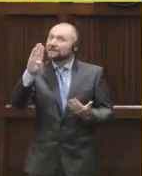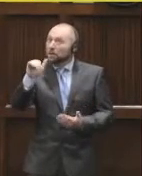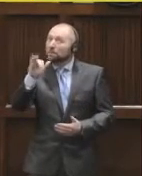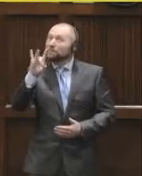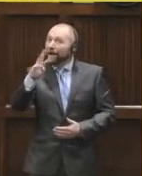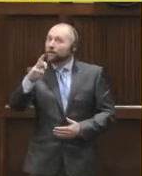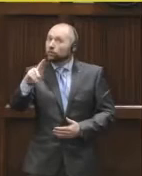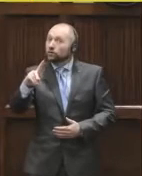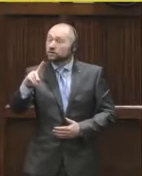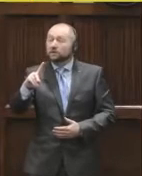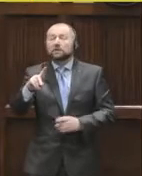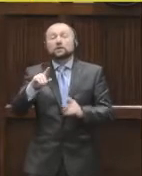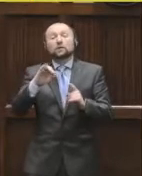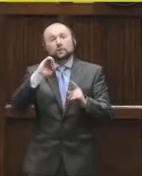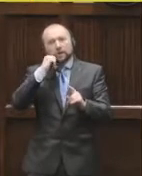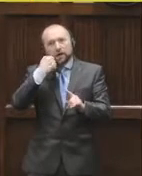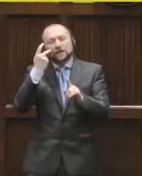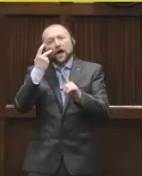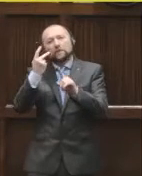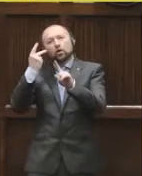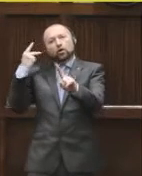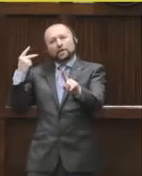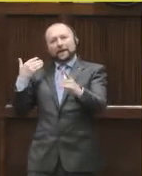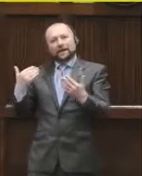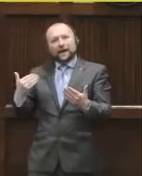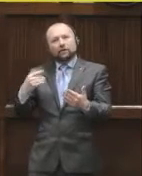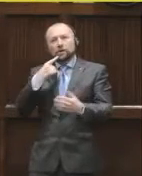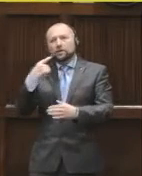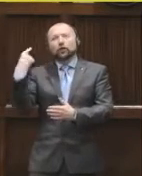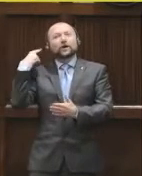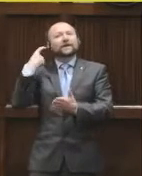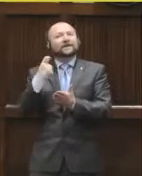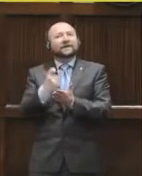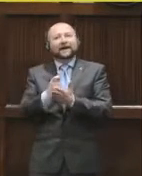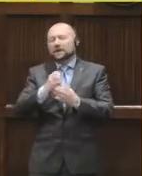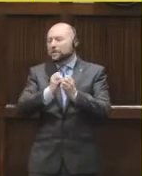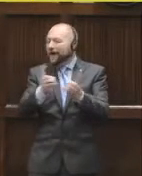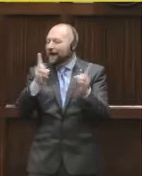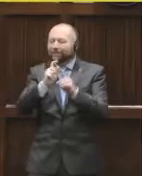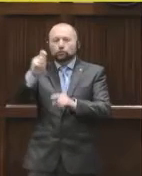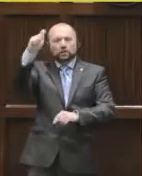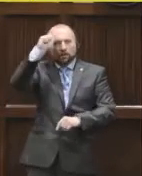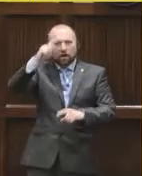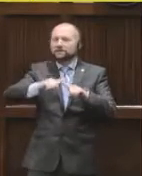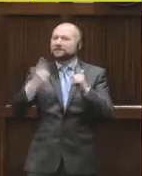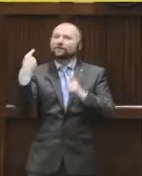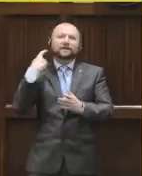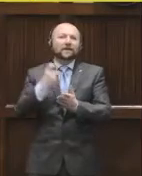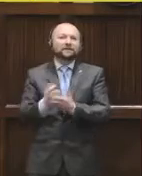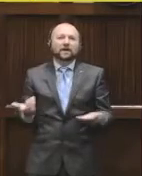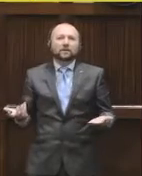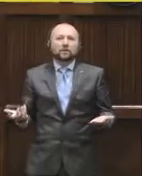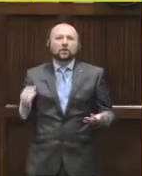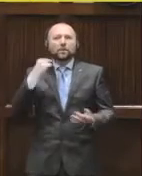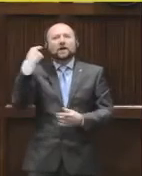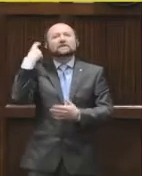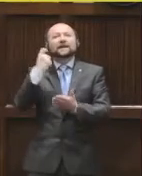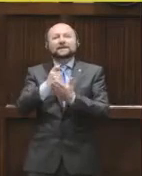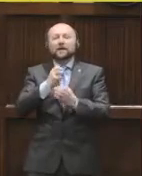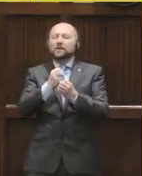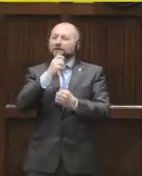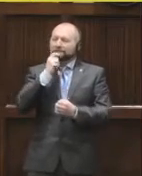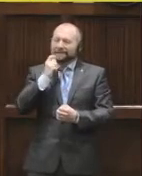the thinking was very, very different in those days. There was a sense that if we concentrated on oralism,